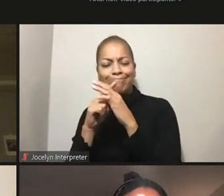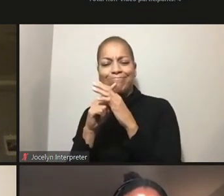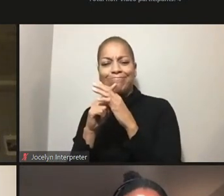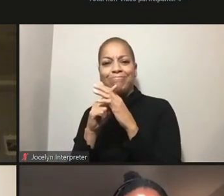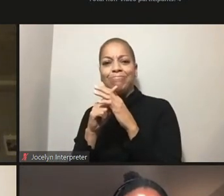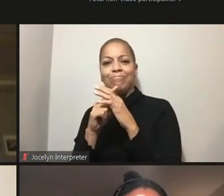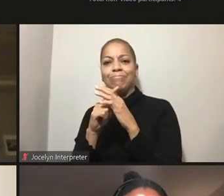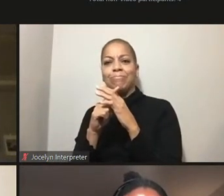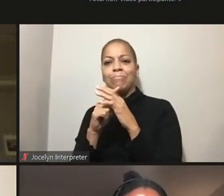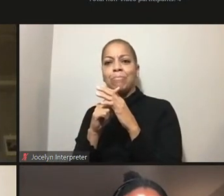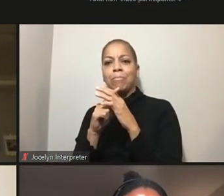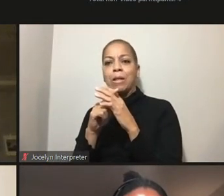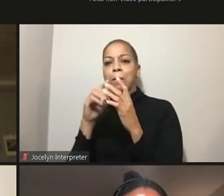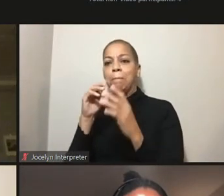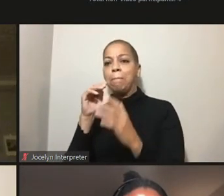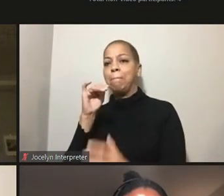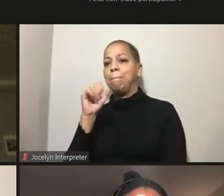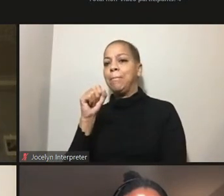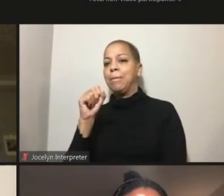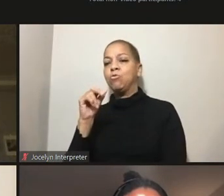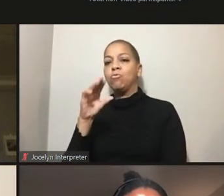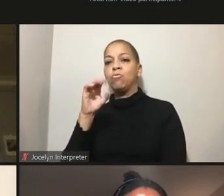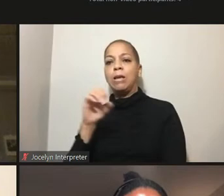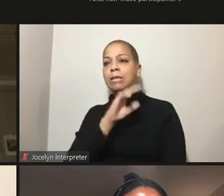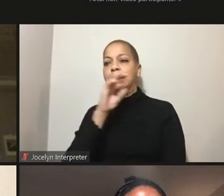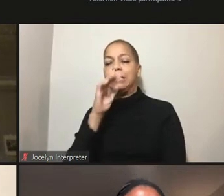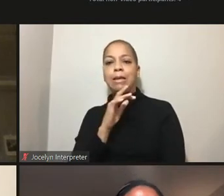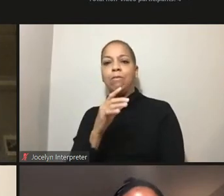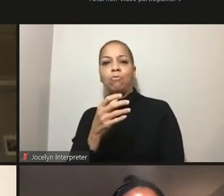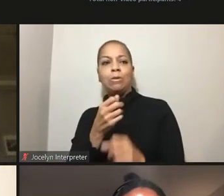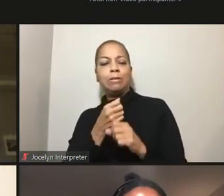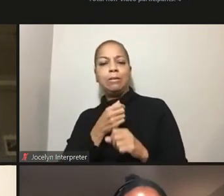Whereas Ms. Rice was actually never notified of the exhibition.